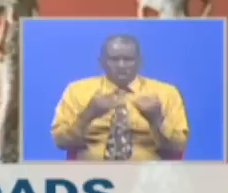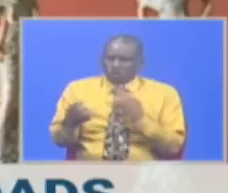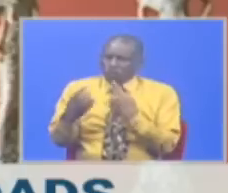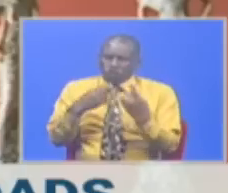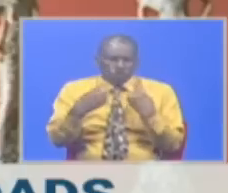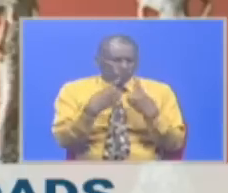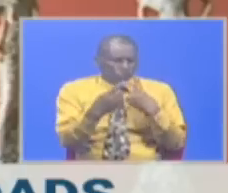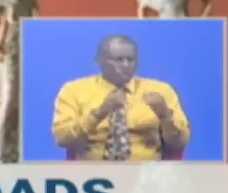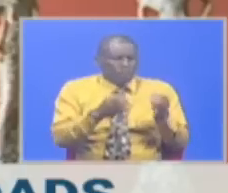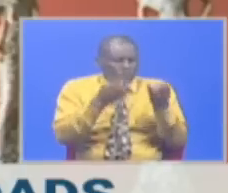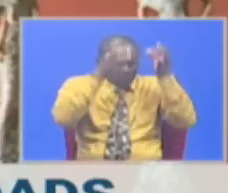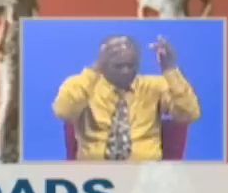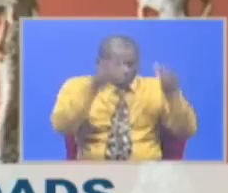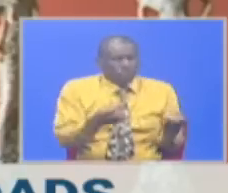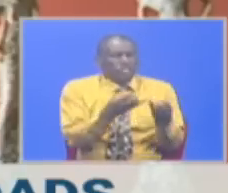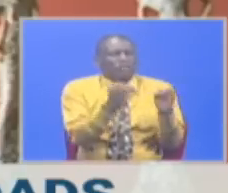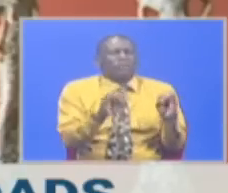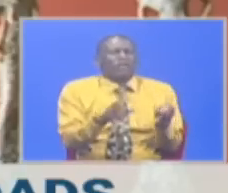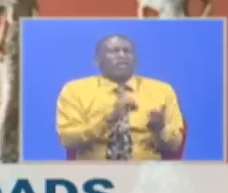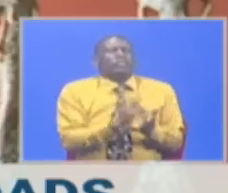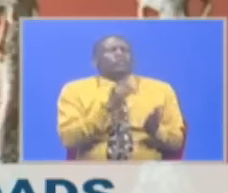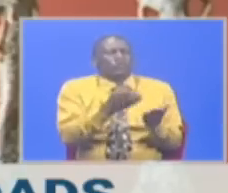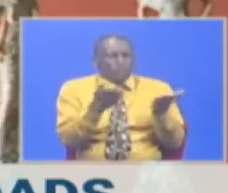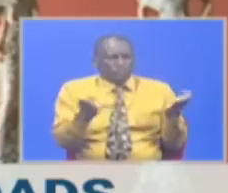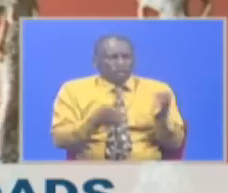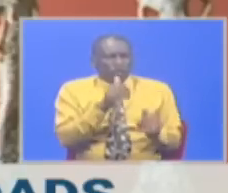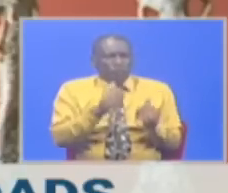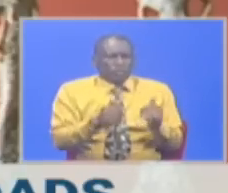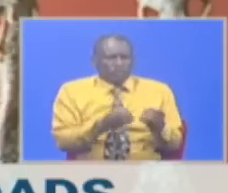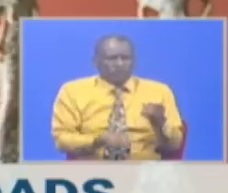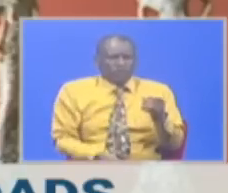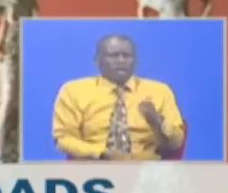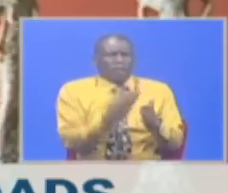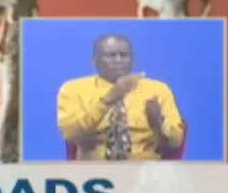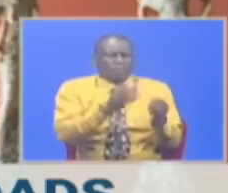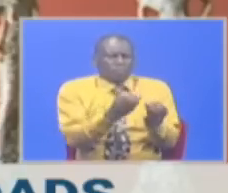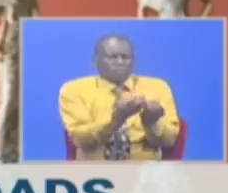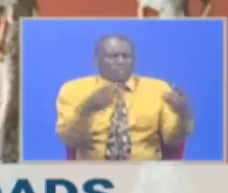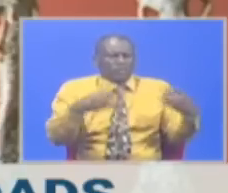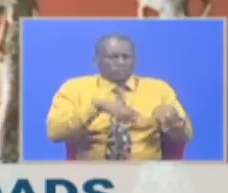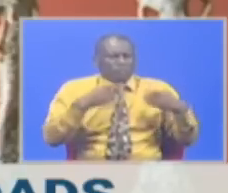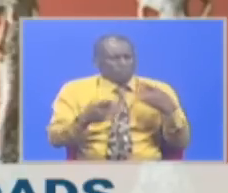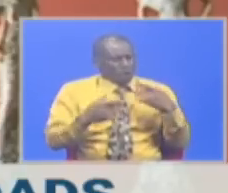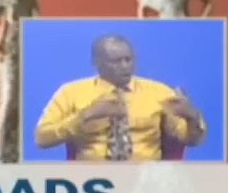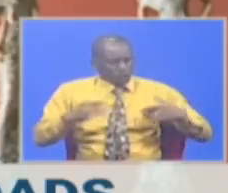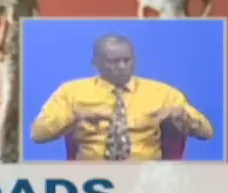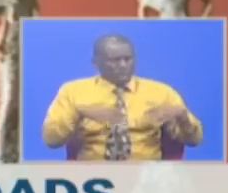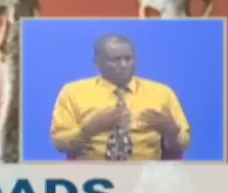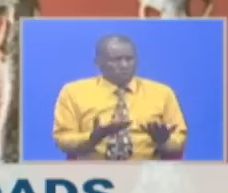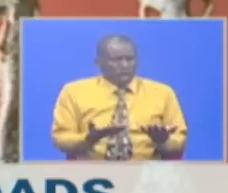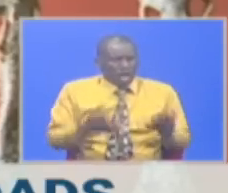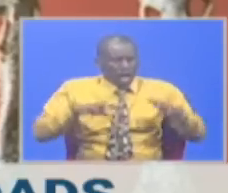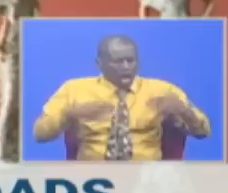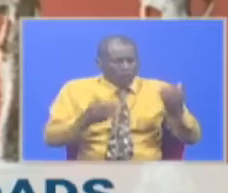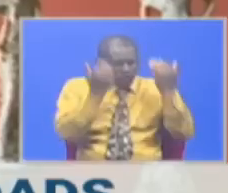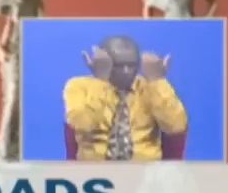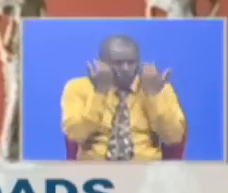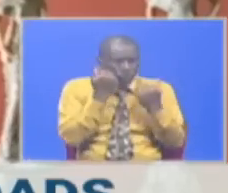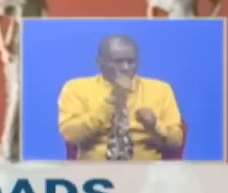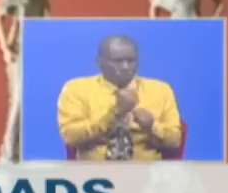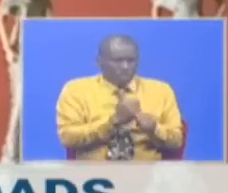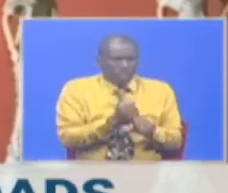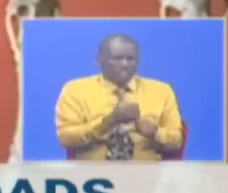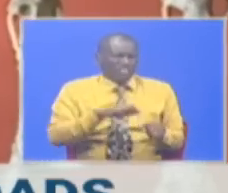decisional independence, because that's one of the things that has been raised by several people who are concerned about how the judiciary operates. They feel